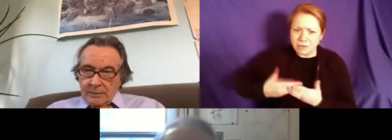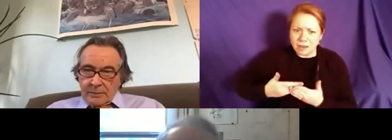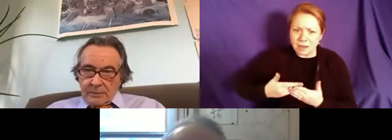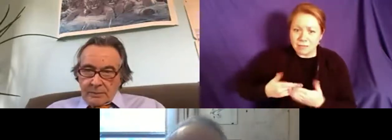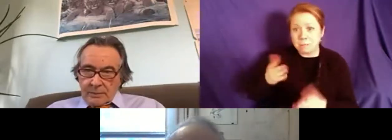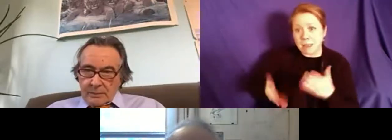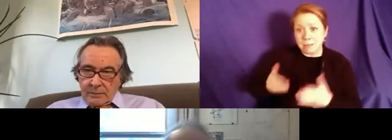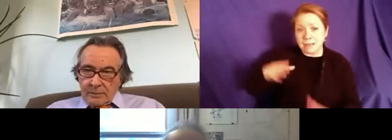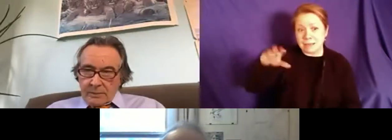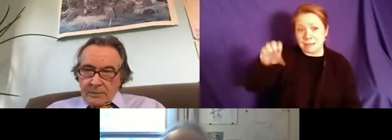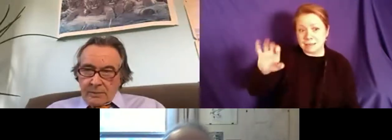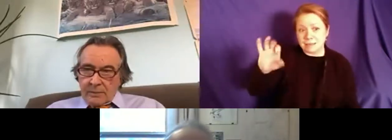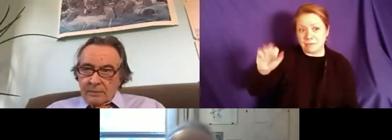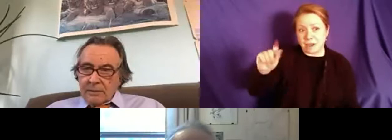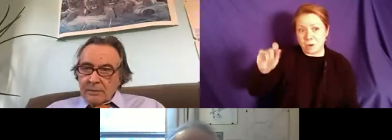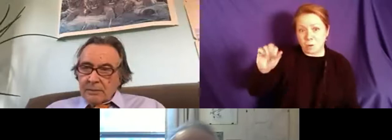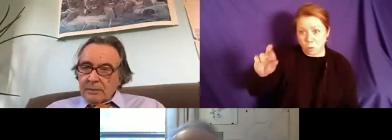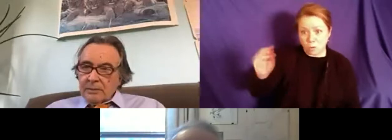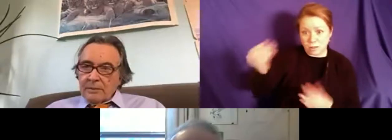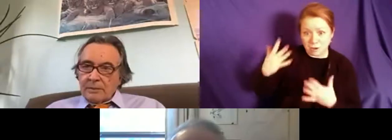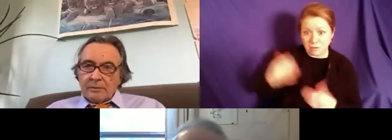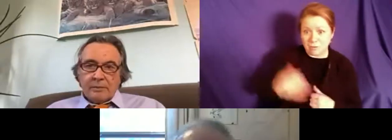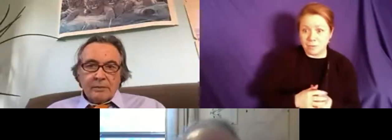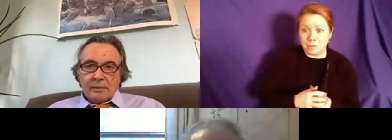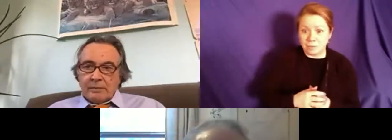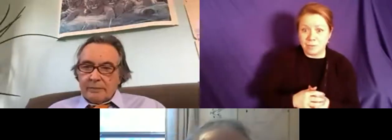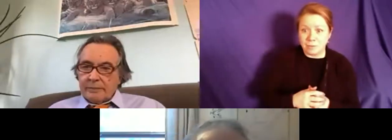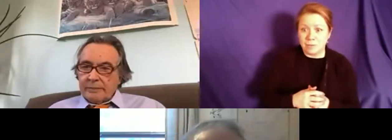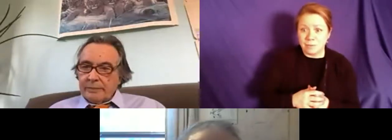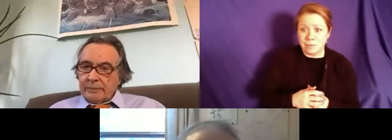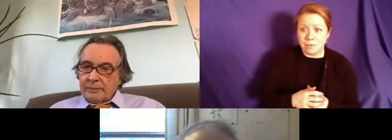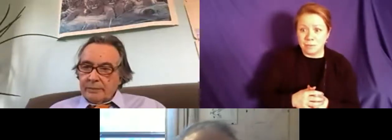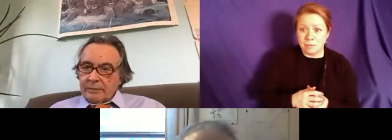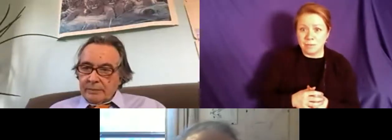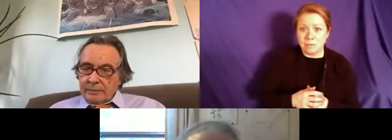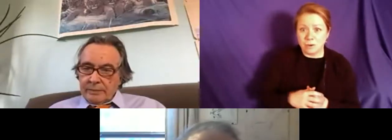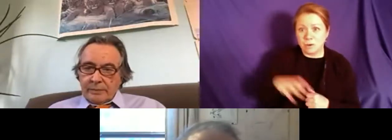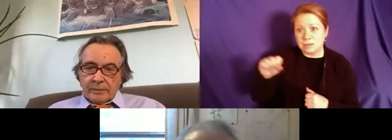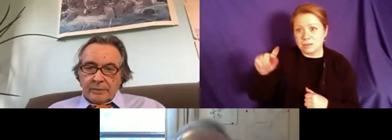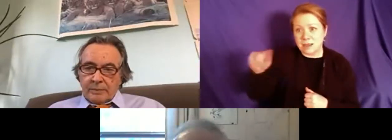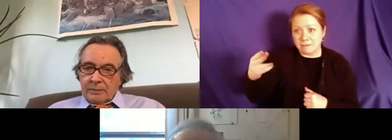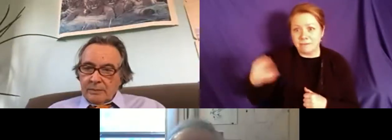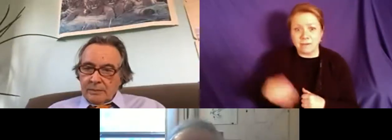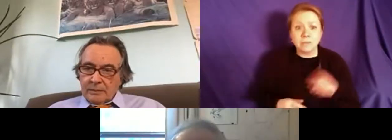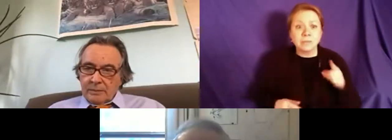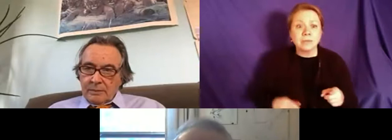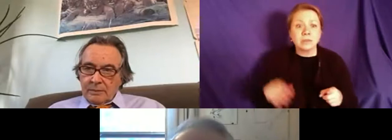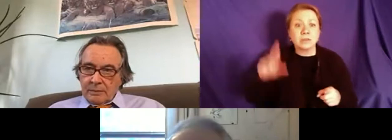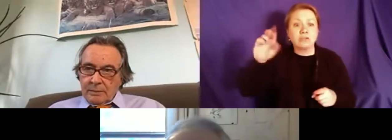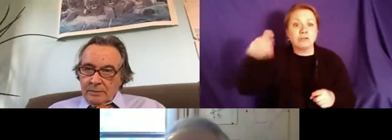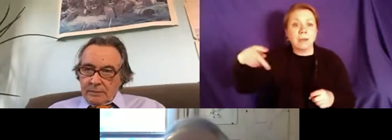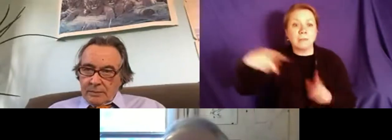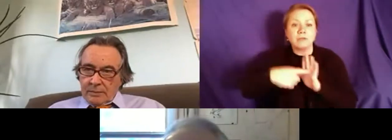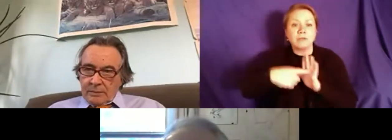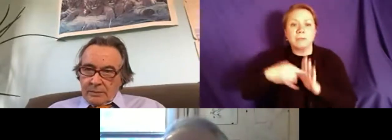maybe Safakor, you could let me know as folks come in, or Steph. The floor is just finishing our work